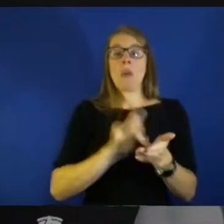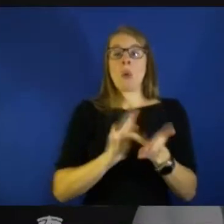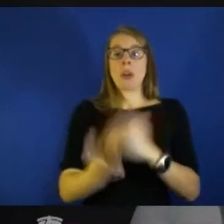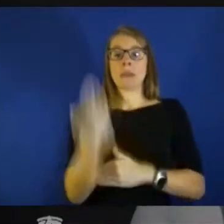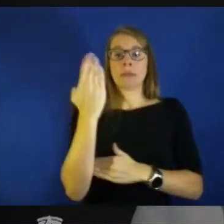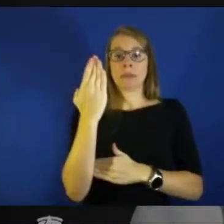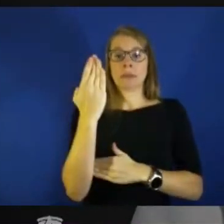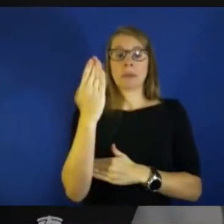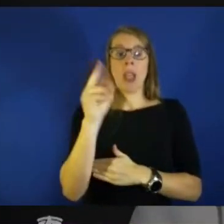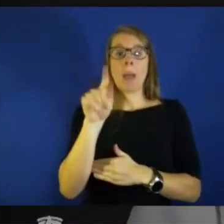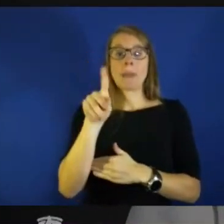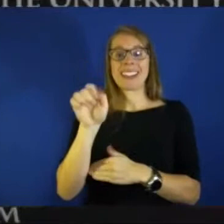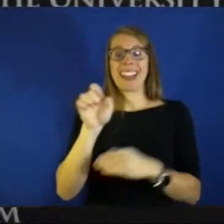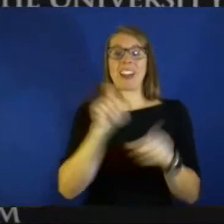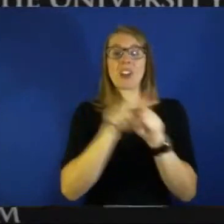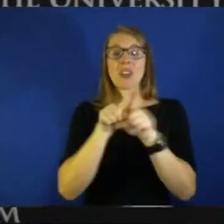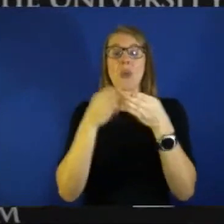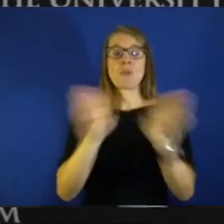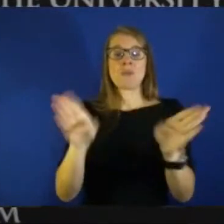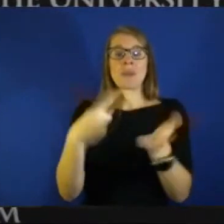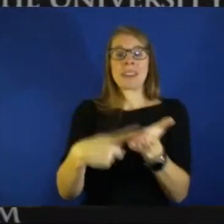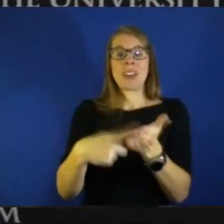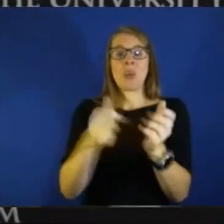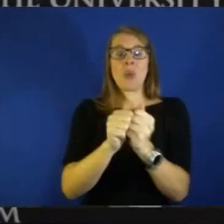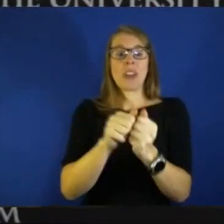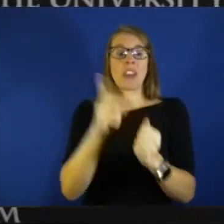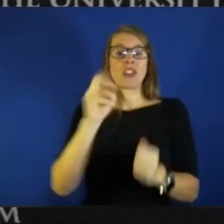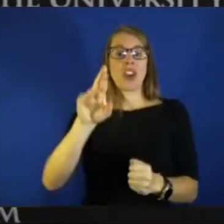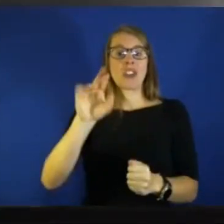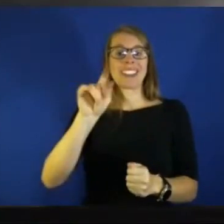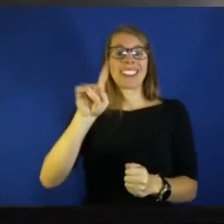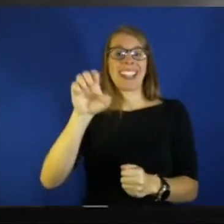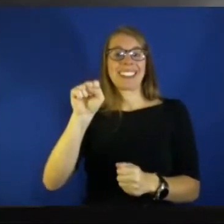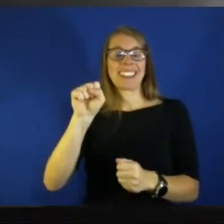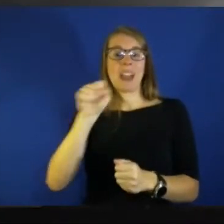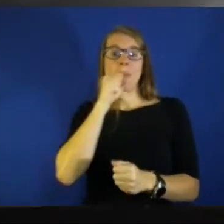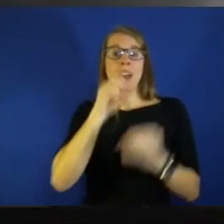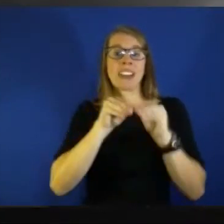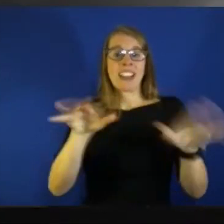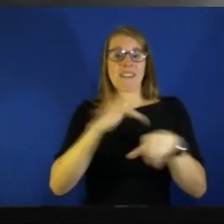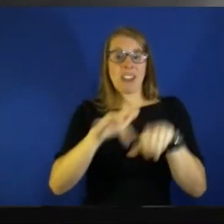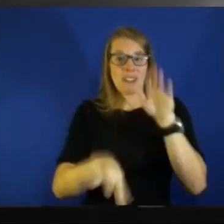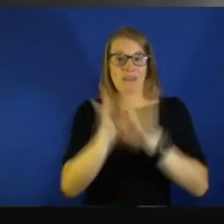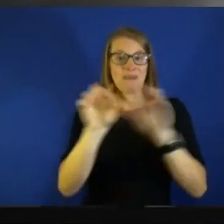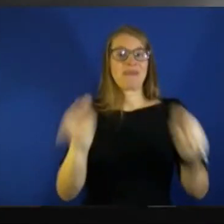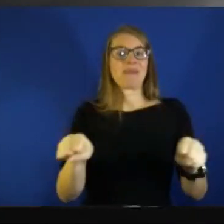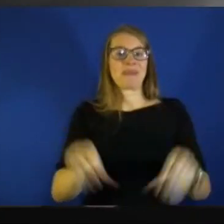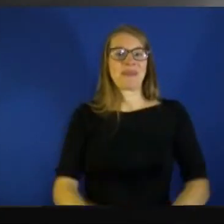Mics with Dr. Stites podcasts. Now everywhere podcasts are available.